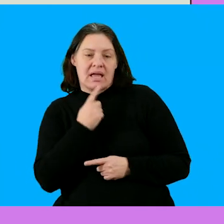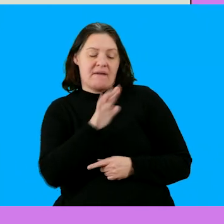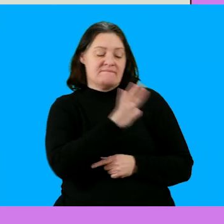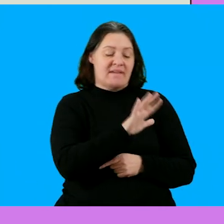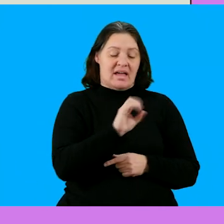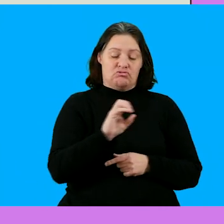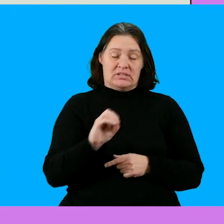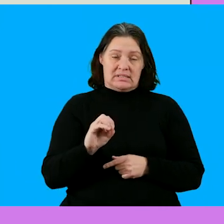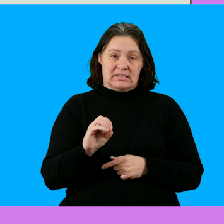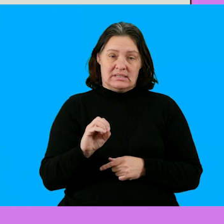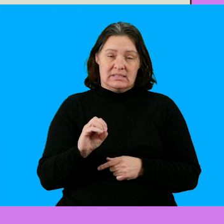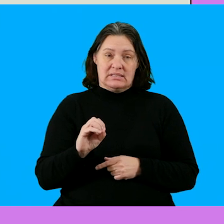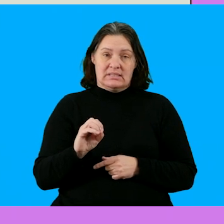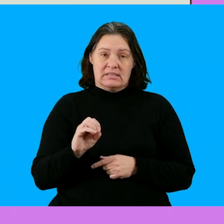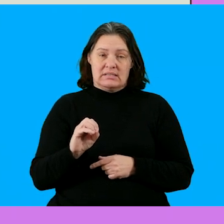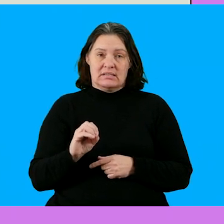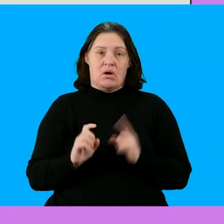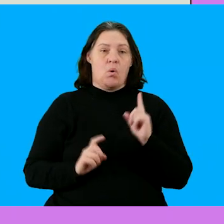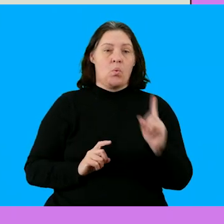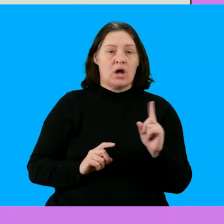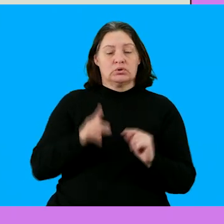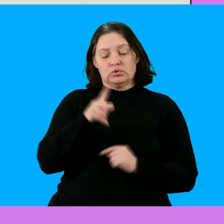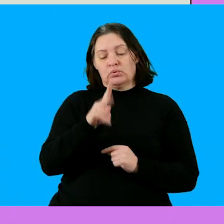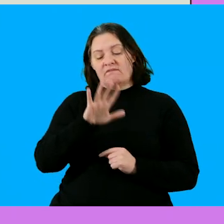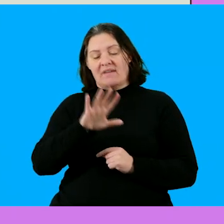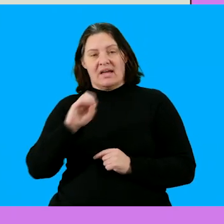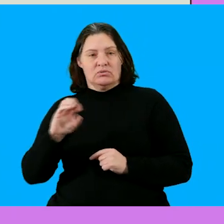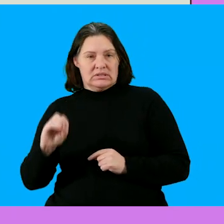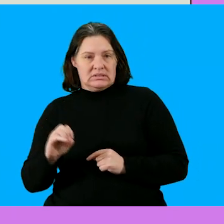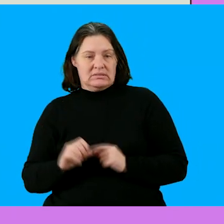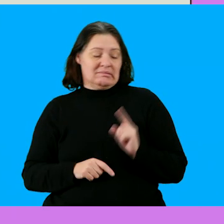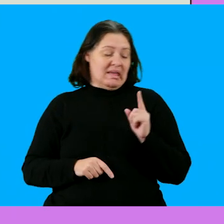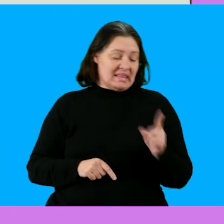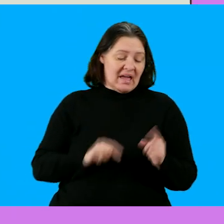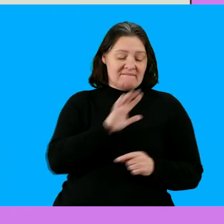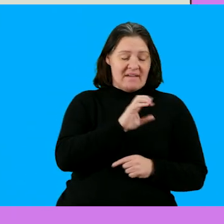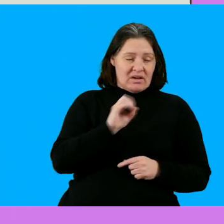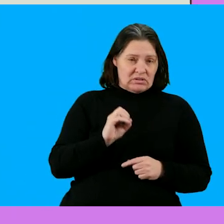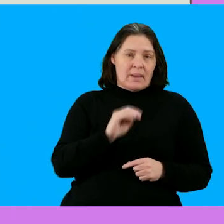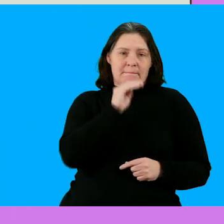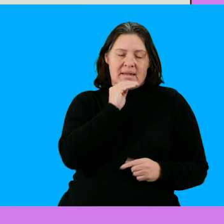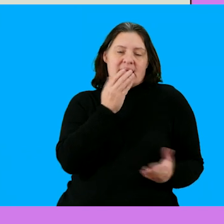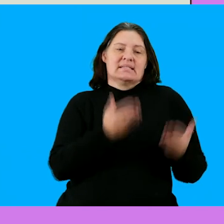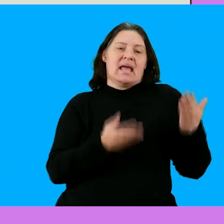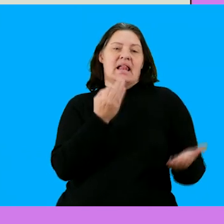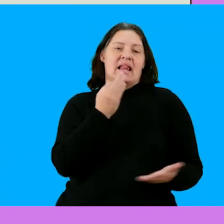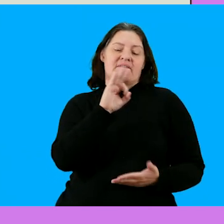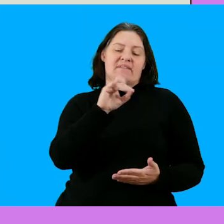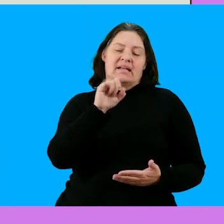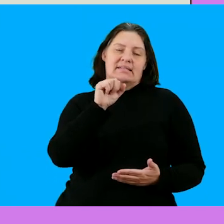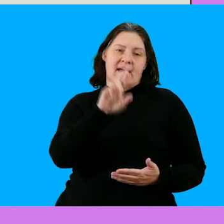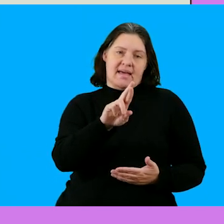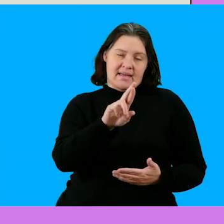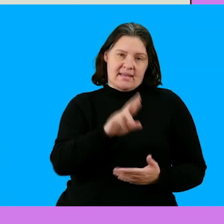said the 500 in the terms of 1:500. This 500 here is called your